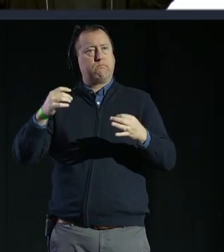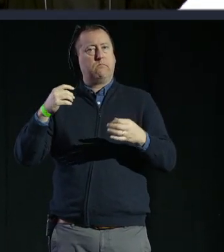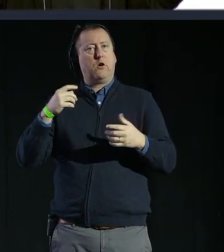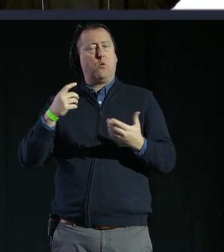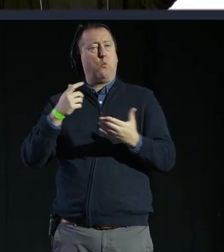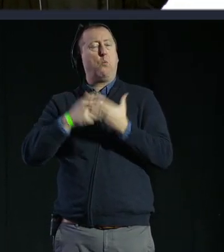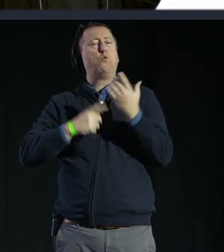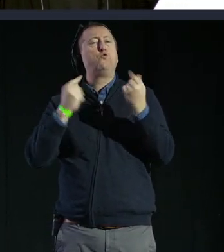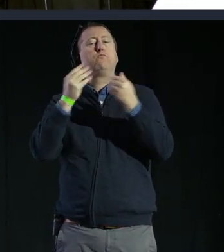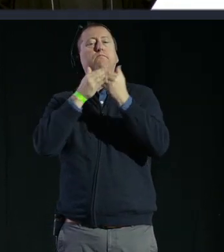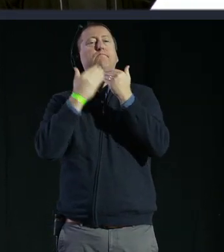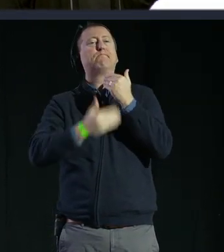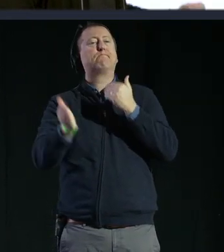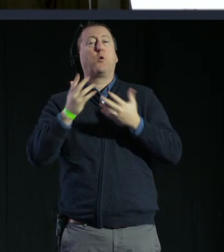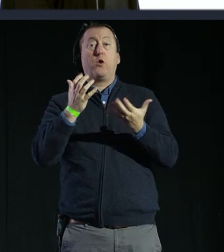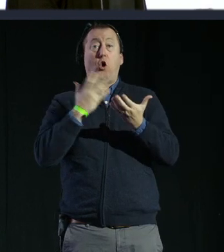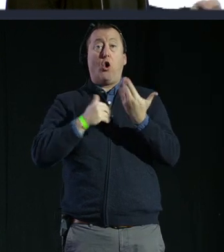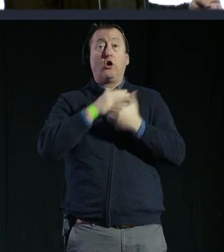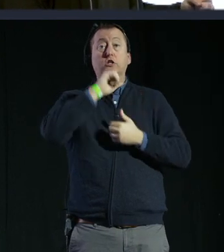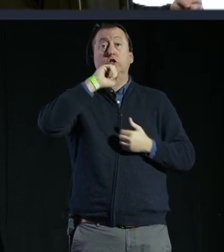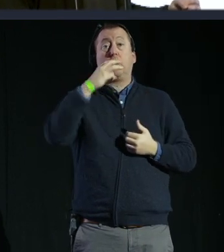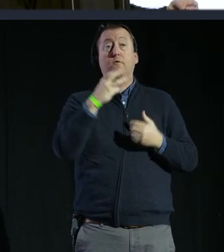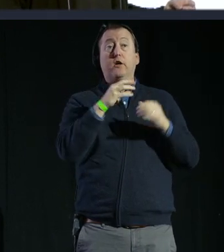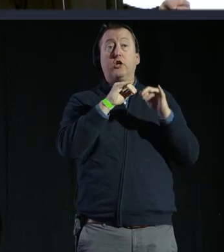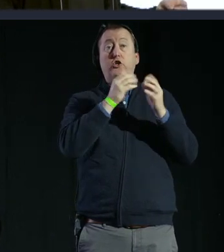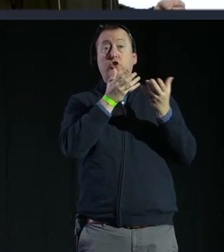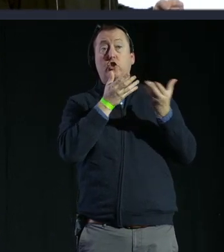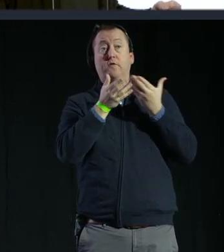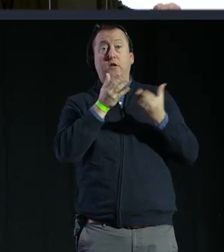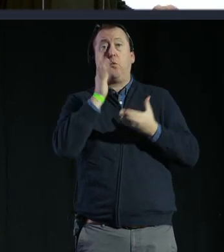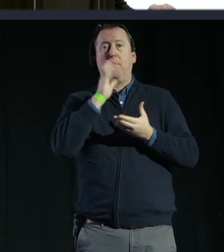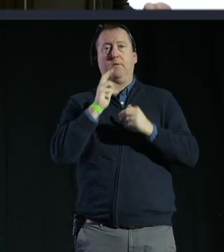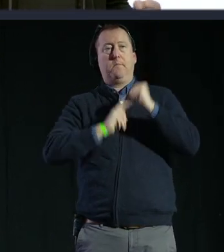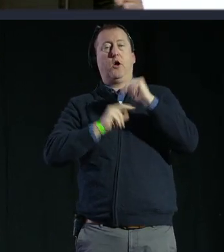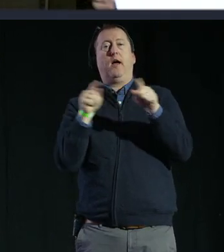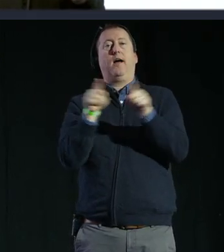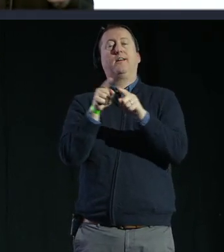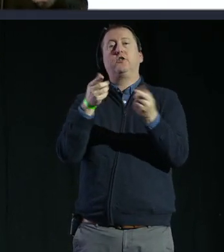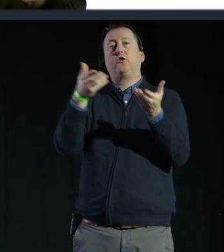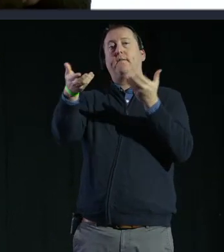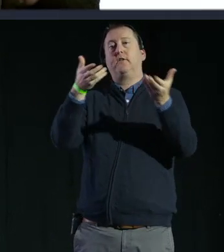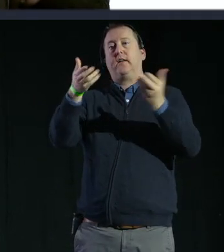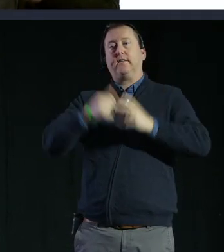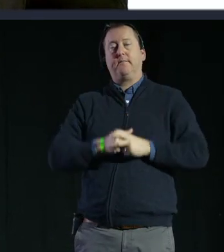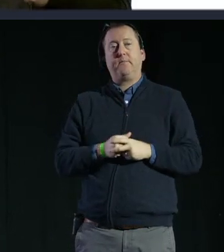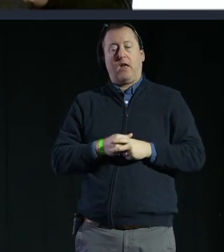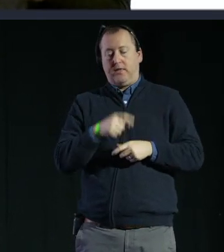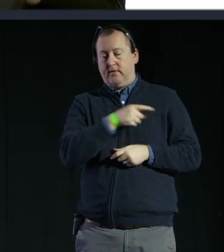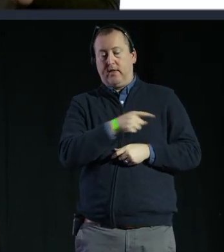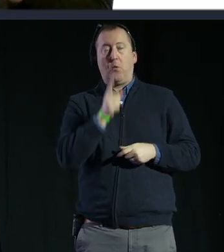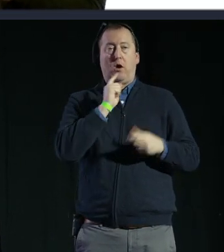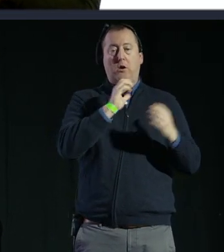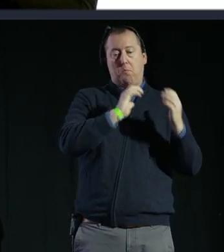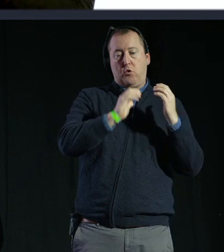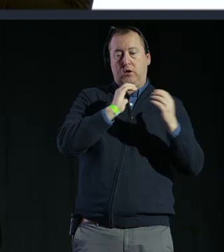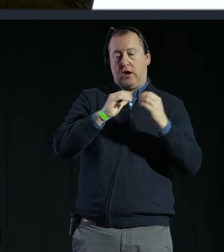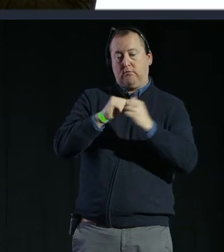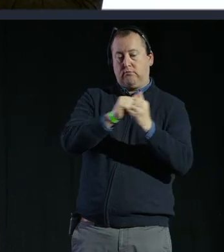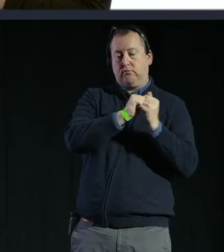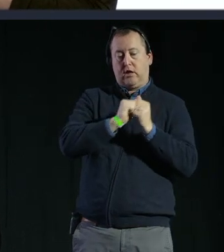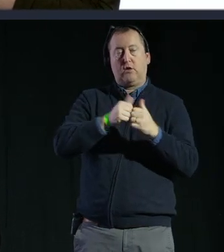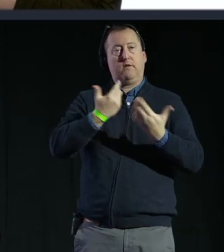all software systems would be constructed as services, and and they would communicate with one another over the network